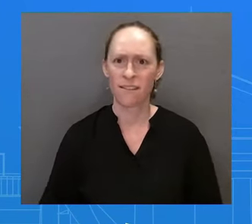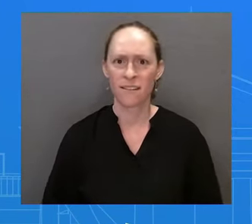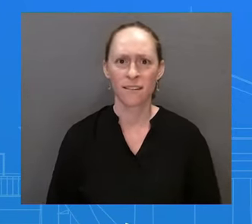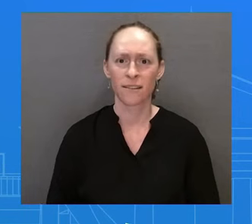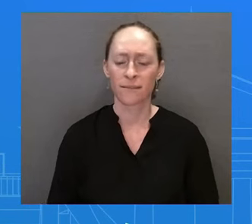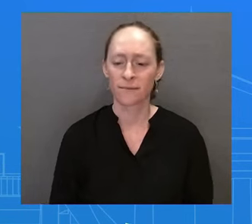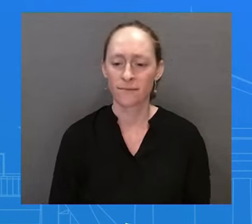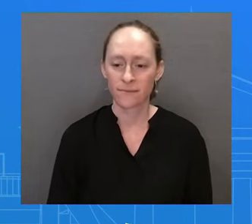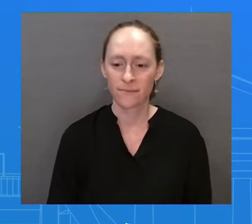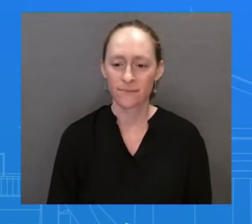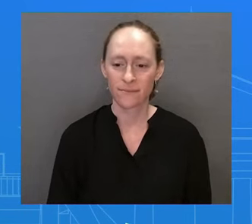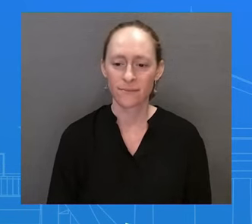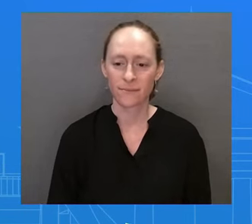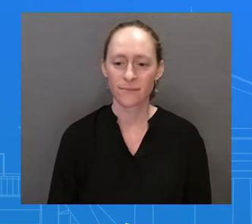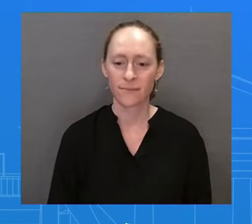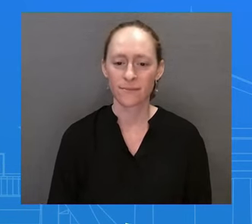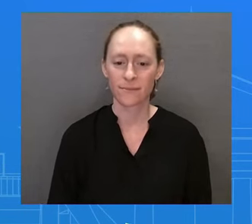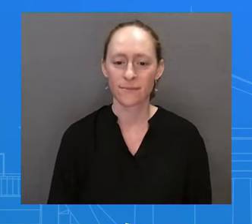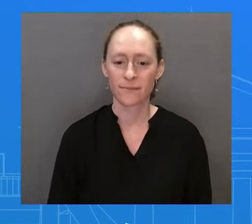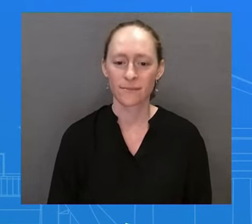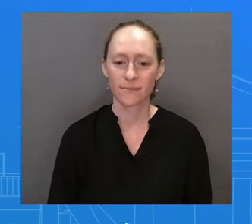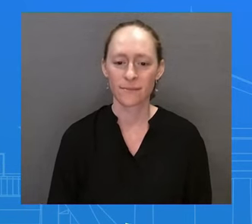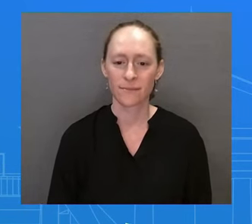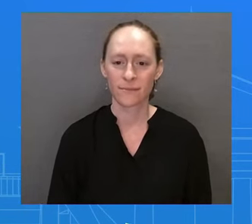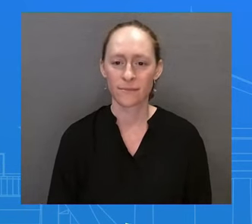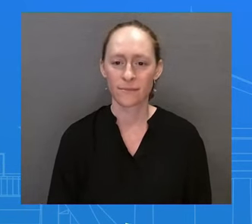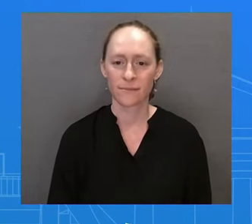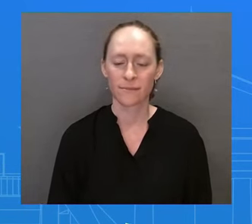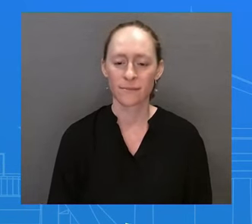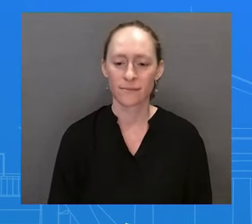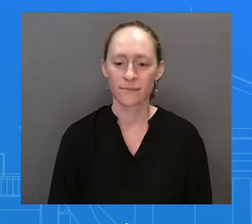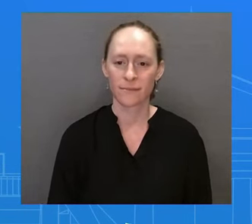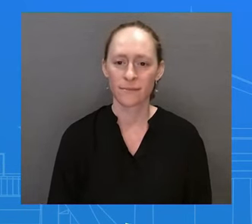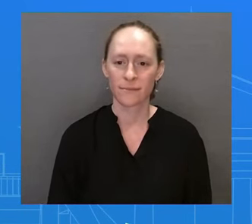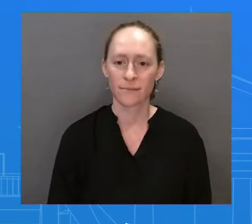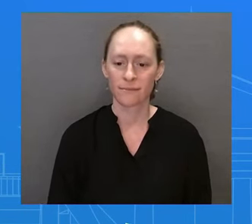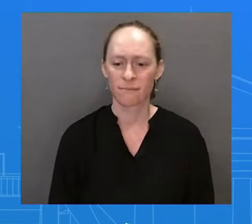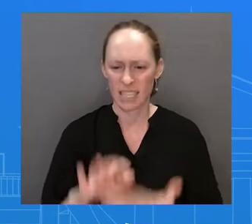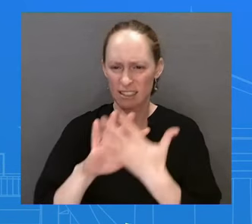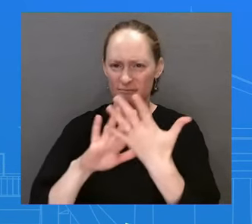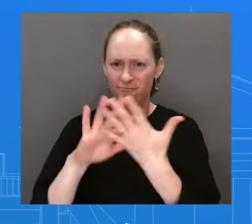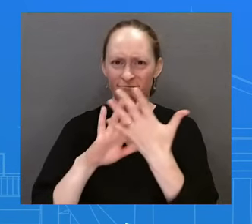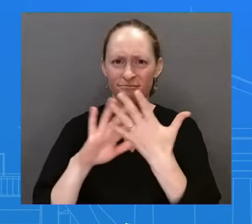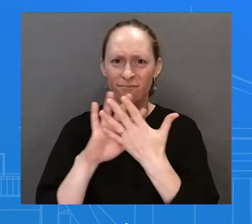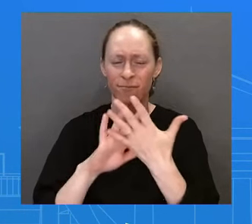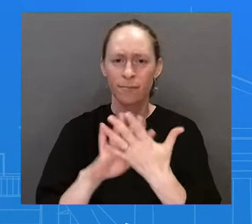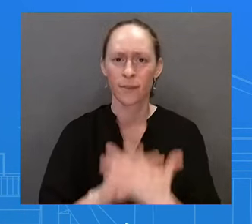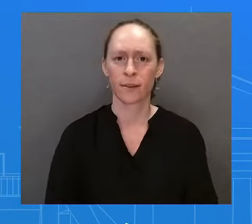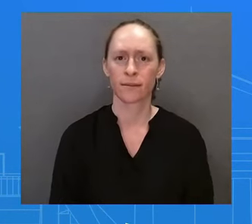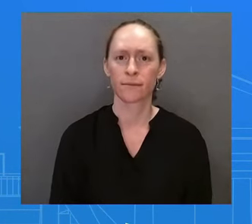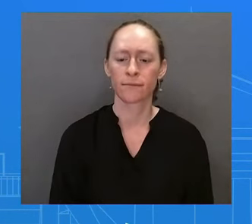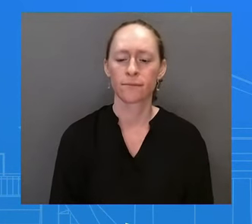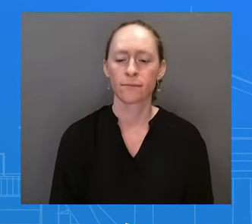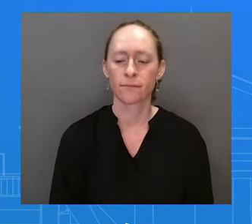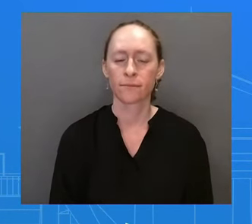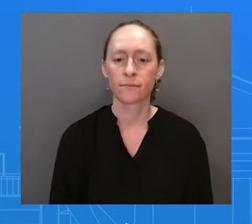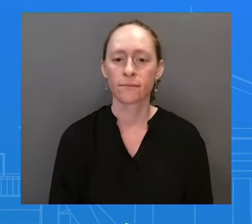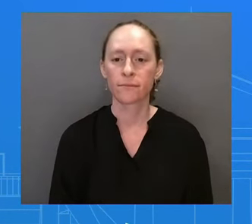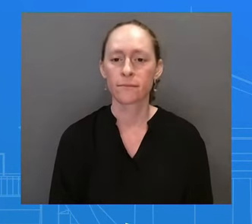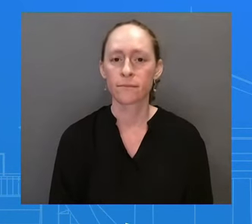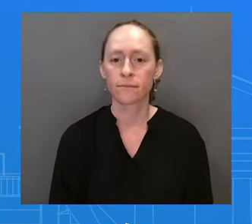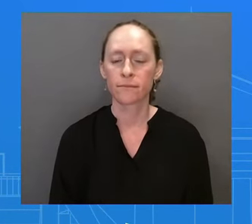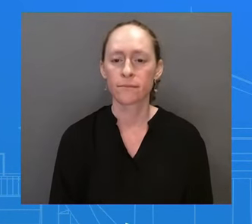The administration, like all administrations, share information for oversight with the Gang of Eight. There are two members of the Gang of Eight so far that I've